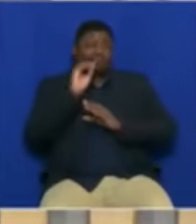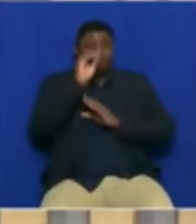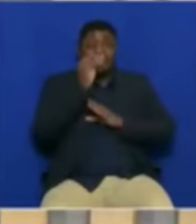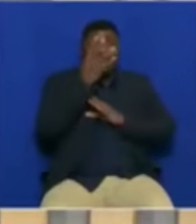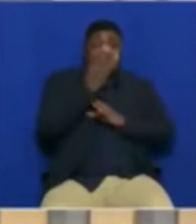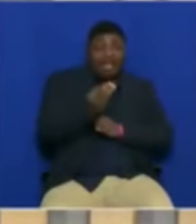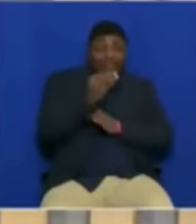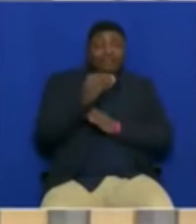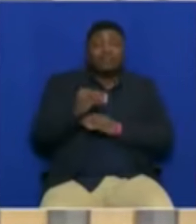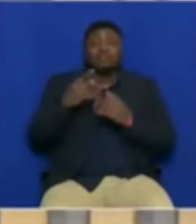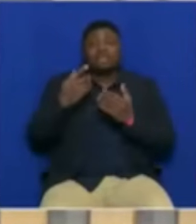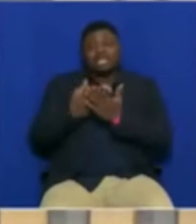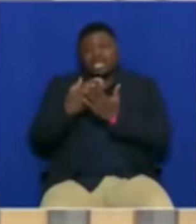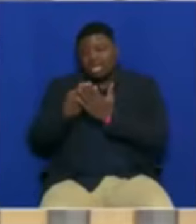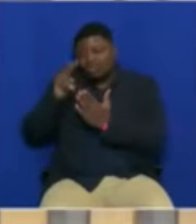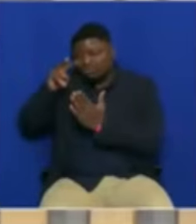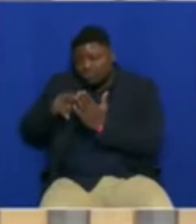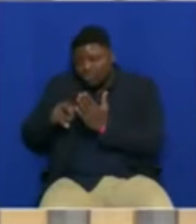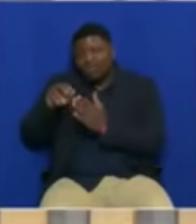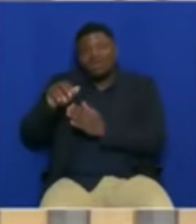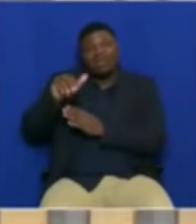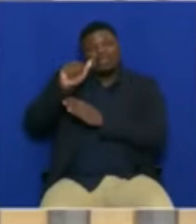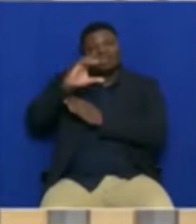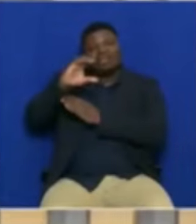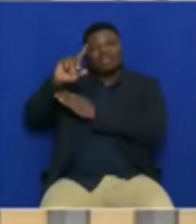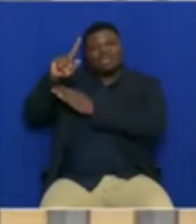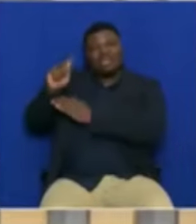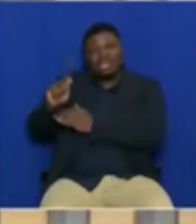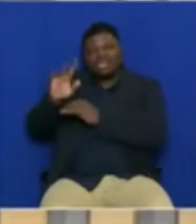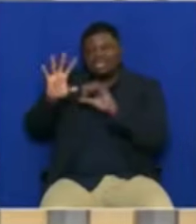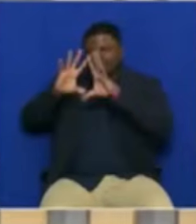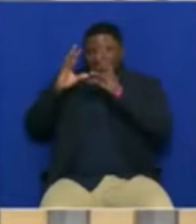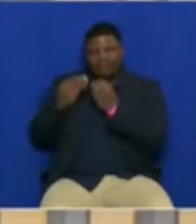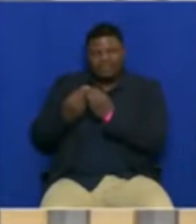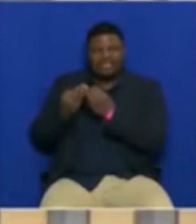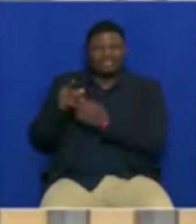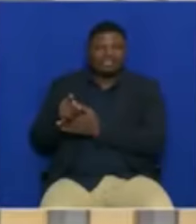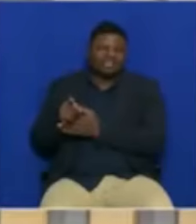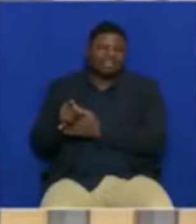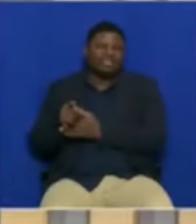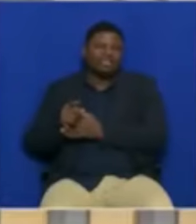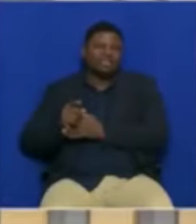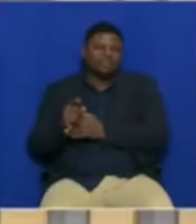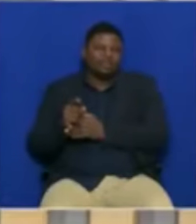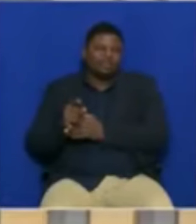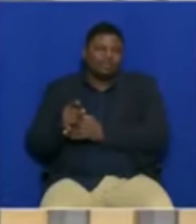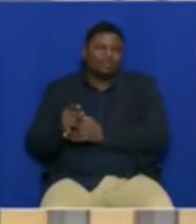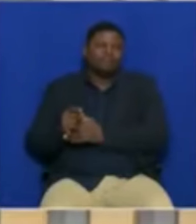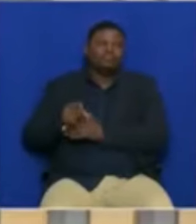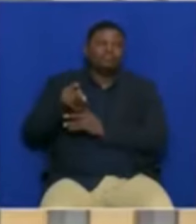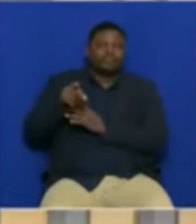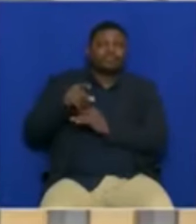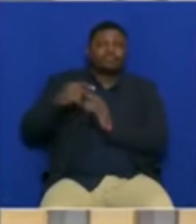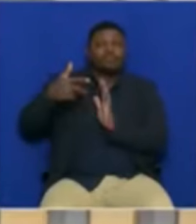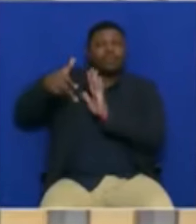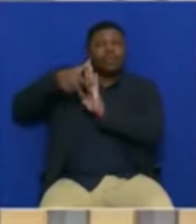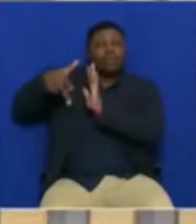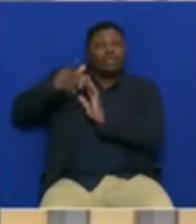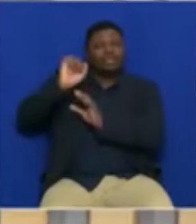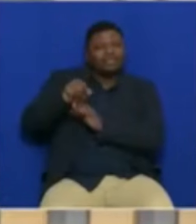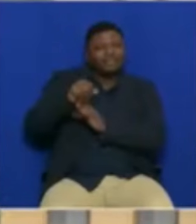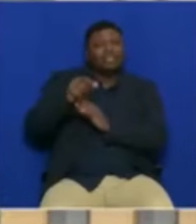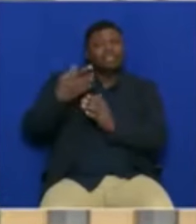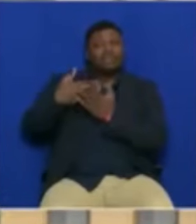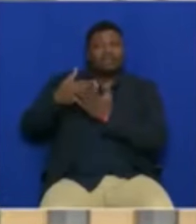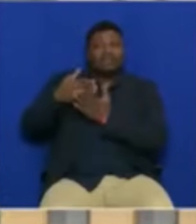the time it comes to our office or down to our level, it's authorized. That's our authority to carry on, and we comply. Thank you, Chair.